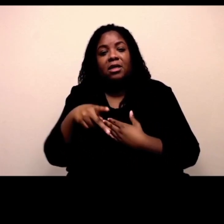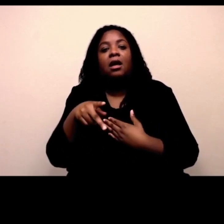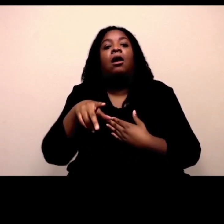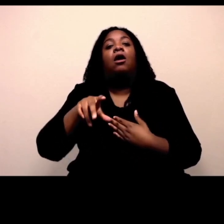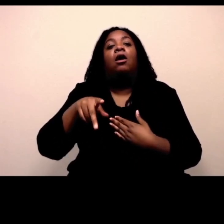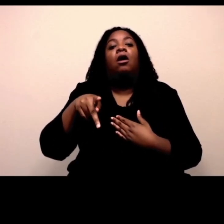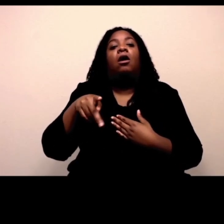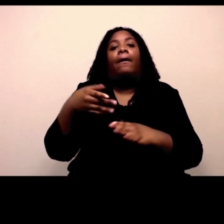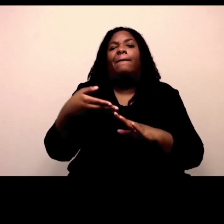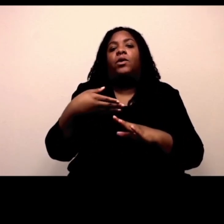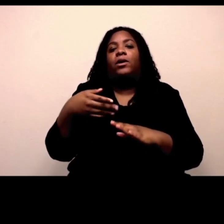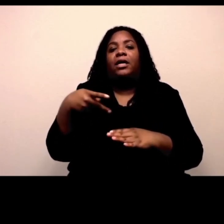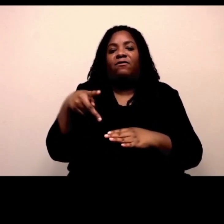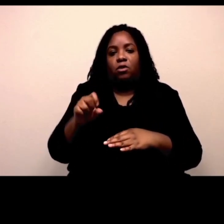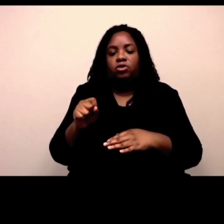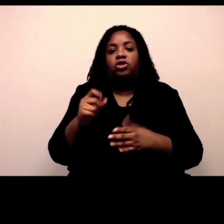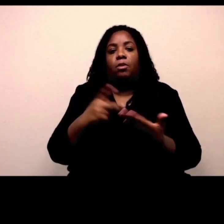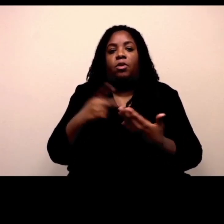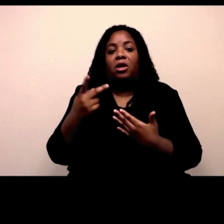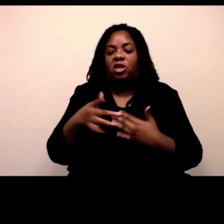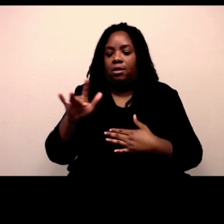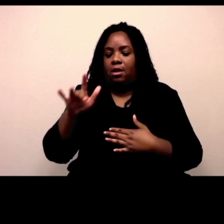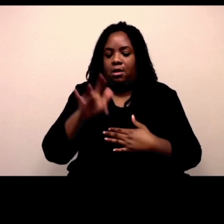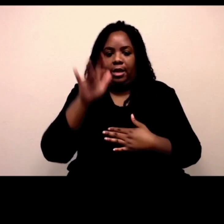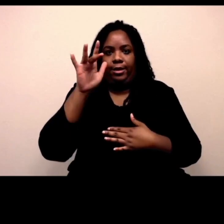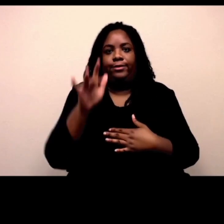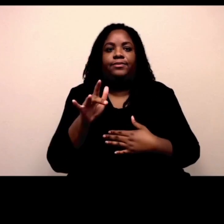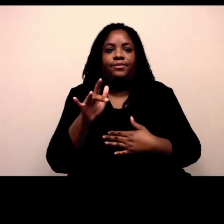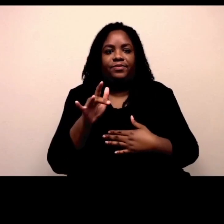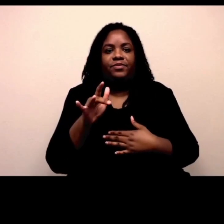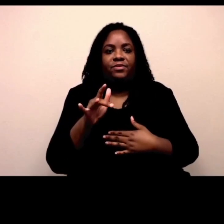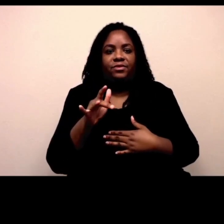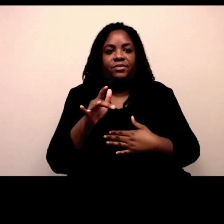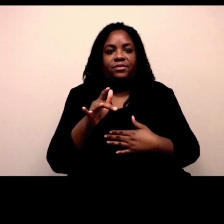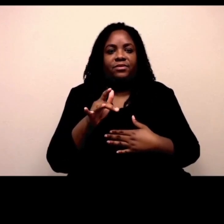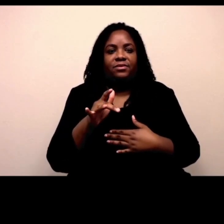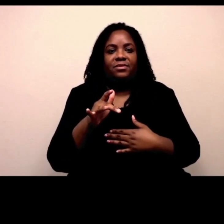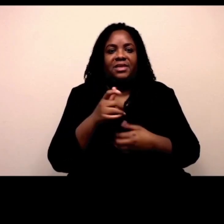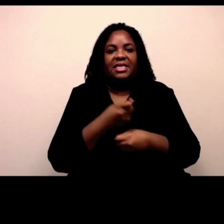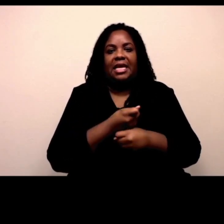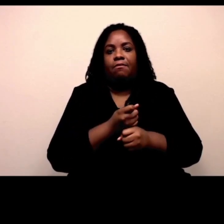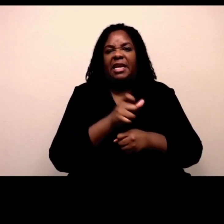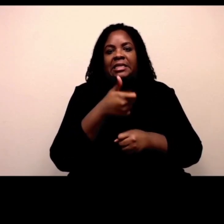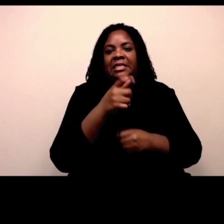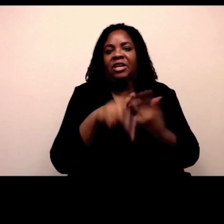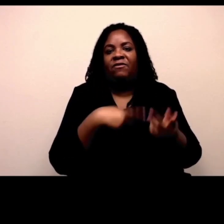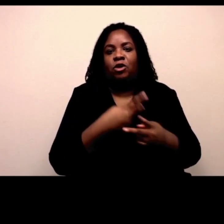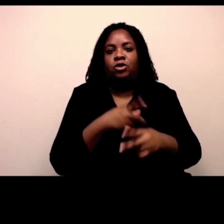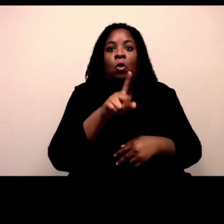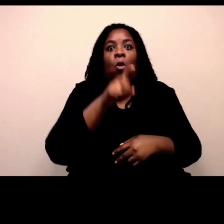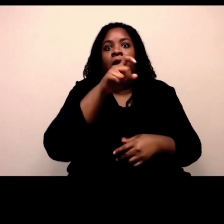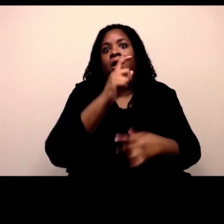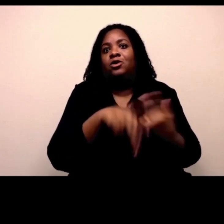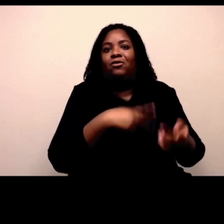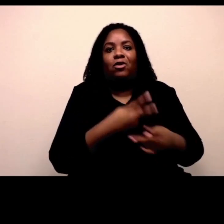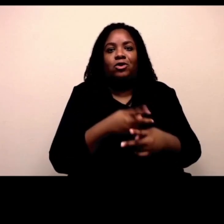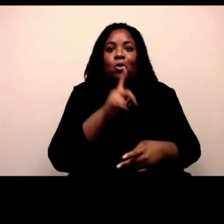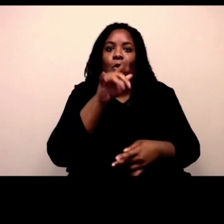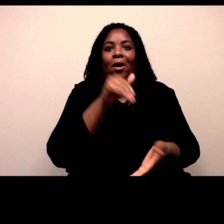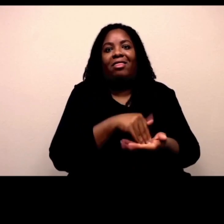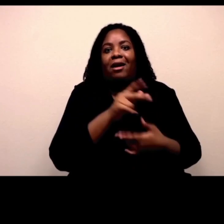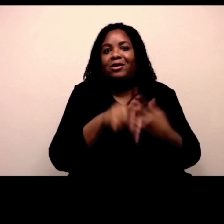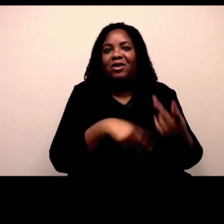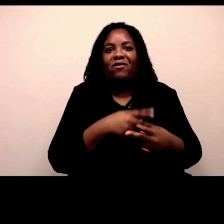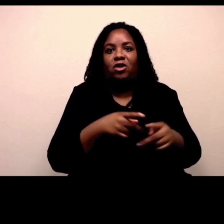Photoshop project. And they press a button and it makes 10 versions, or it makes 100 versions, or it makes 1,000 versions. So